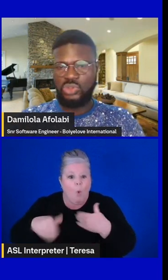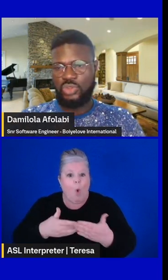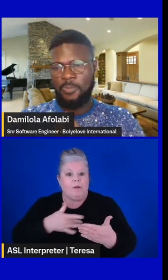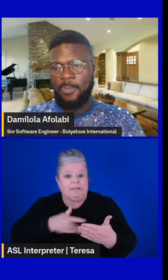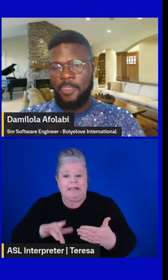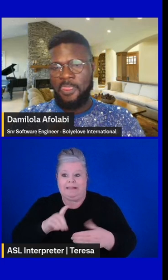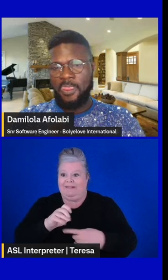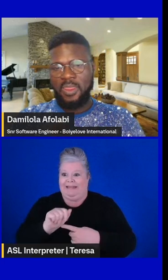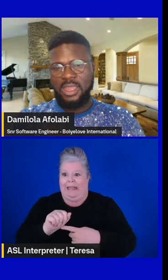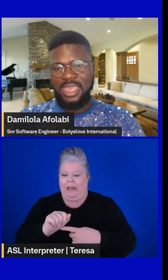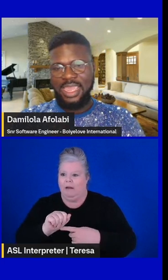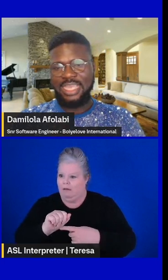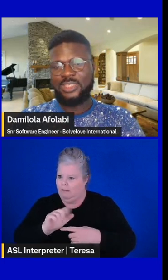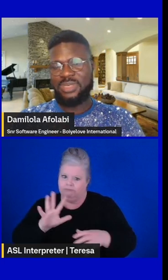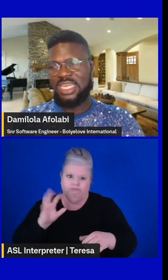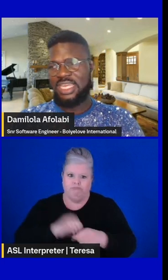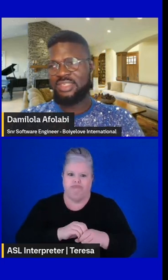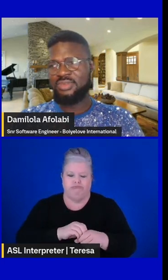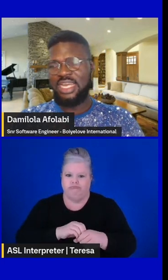like to